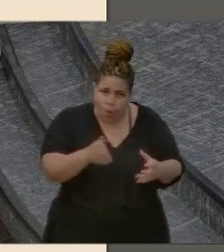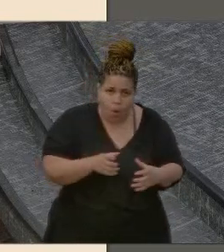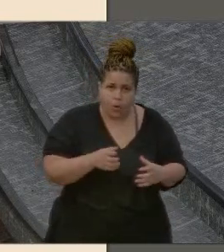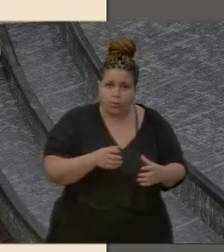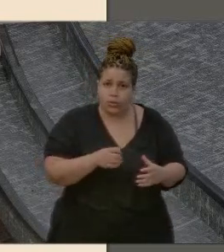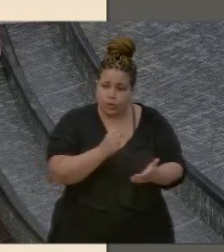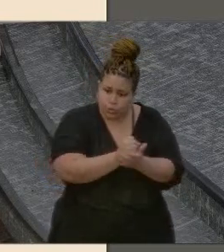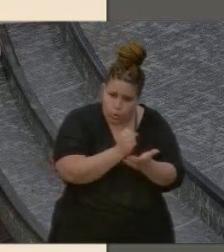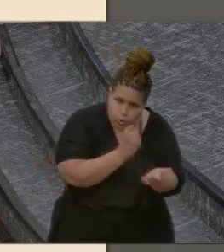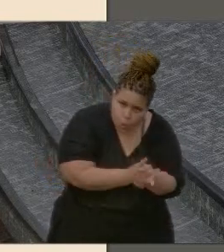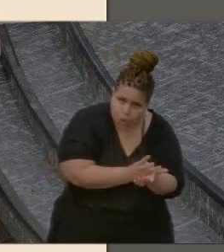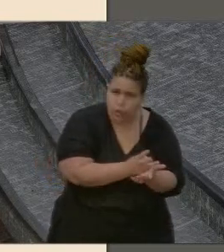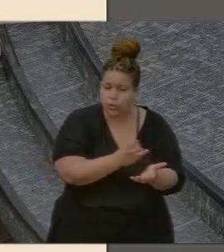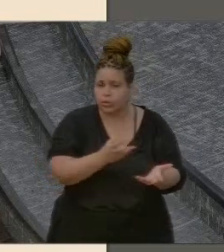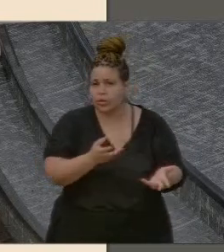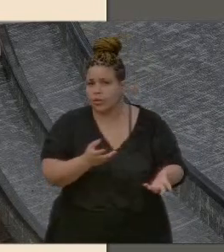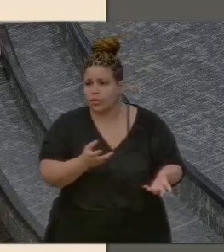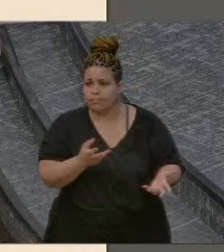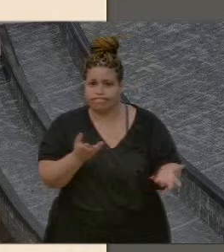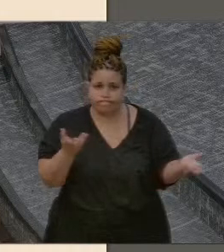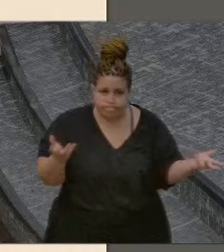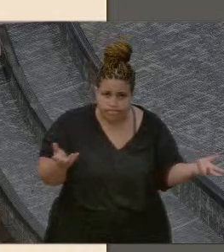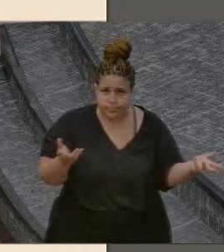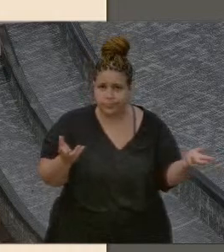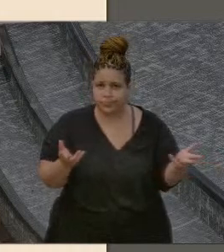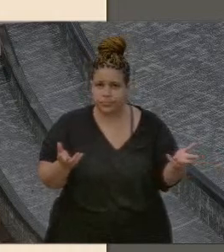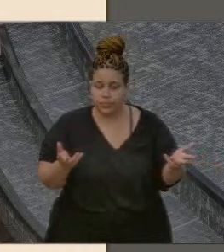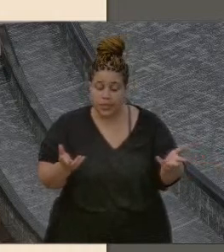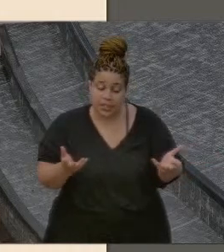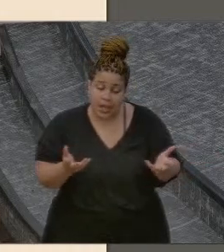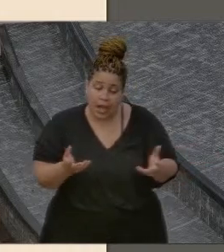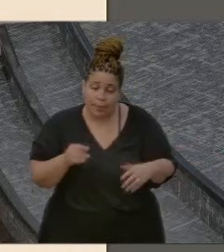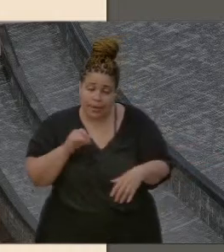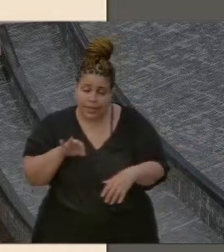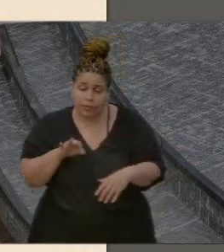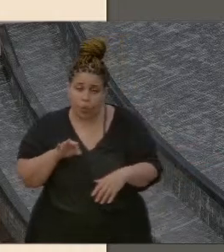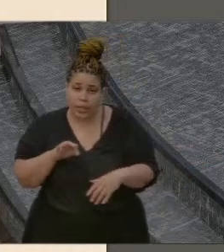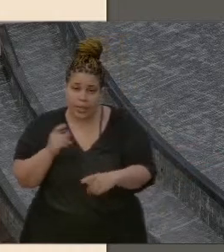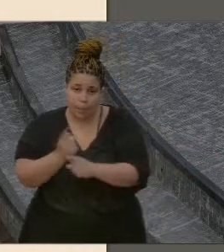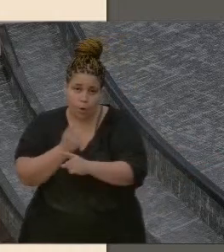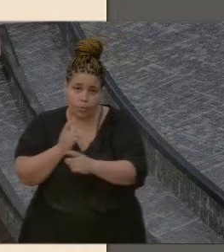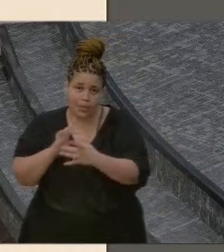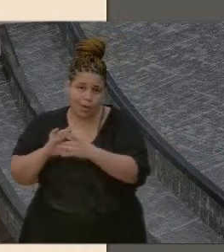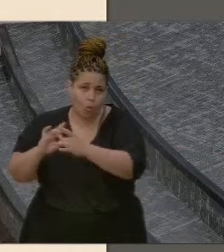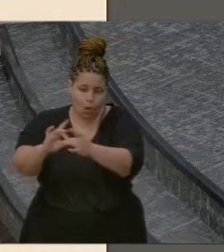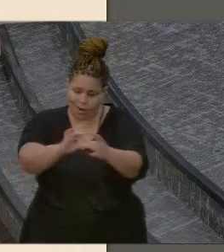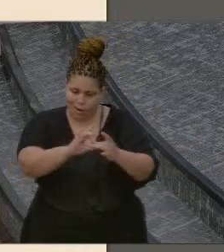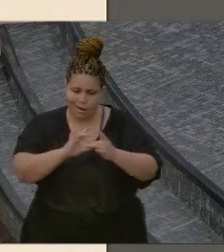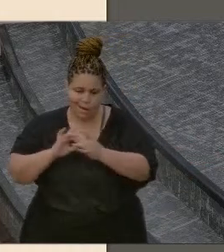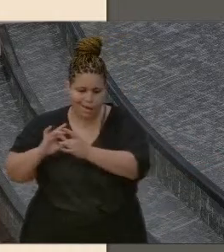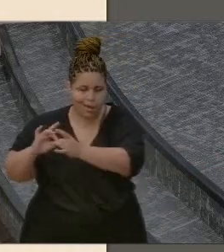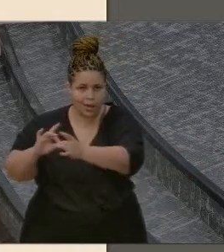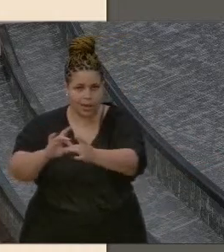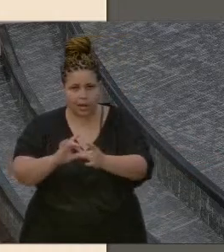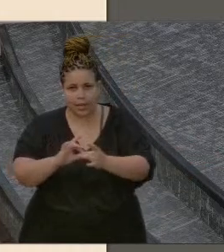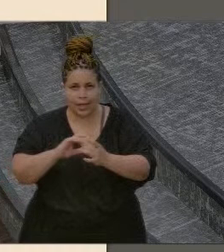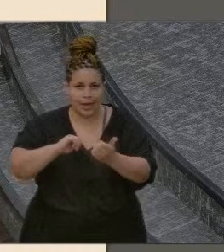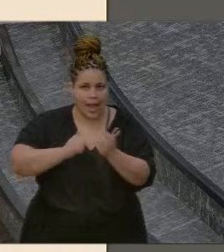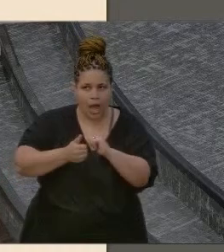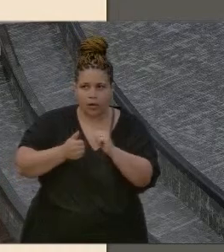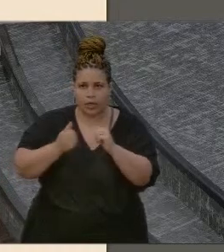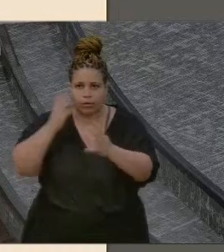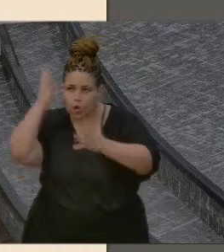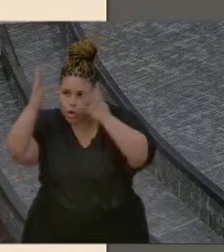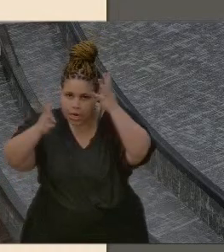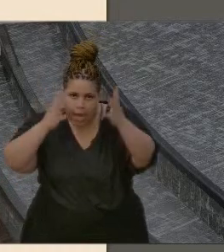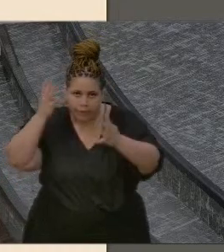personnel, if properly coordinated, can help us to be really innovative in how we respond. So